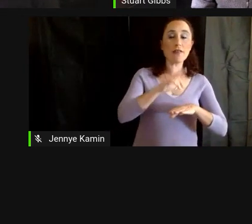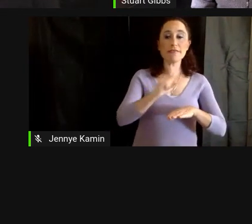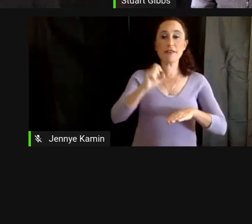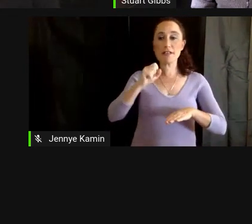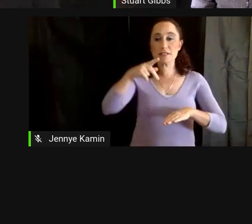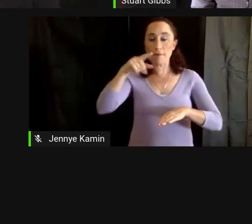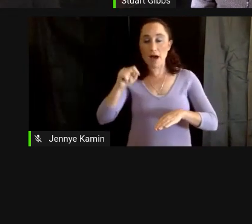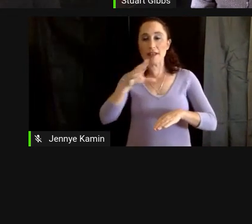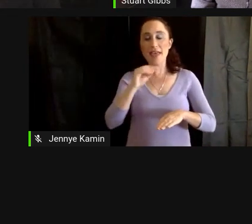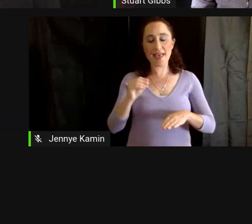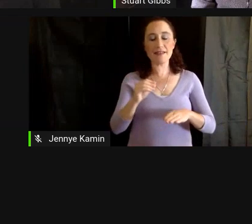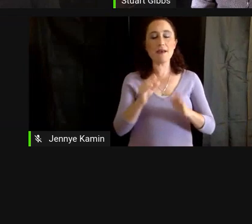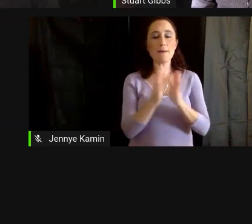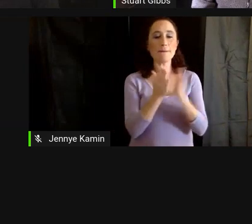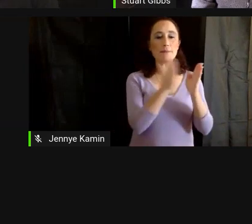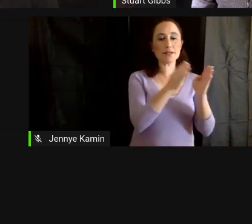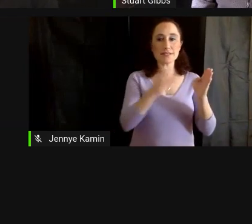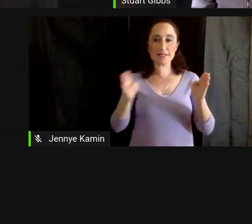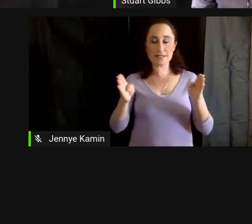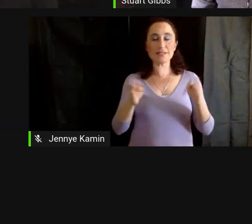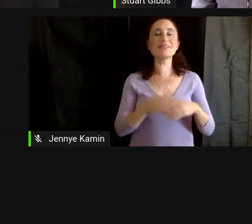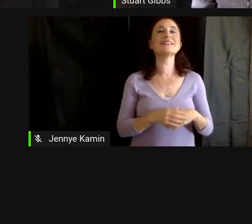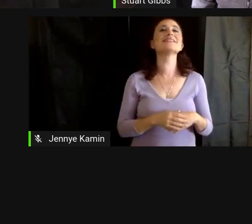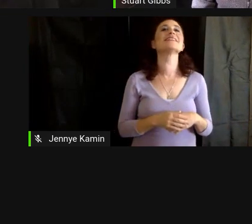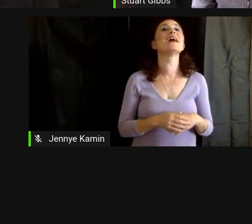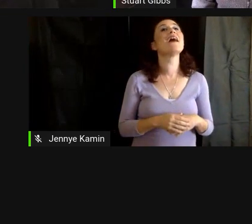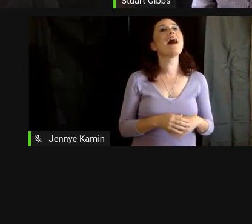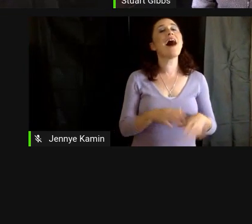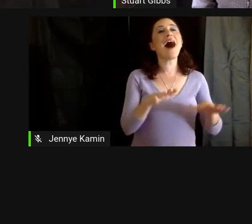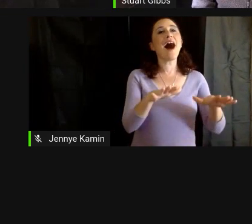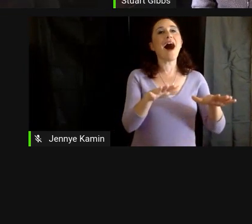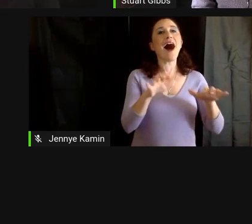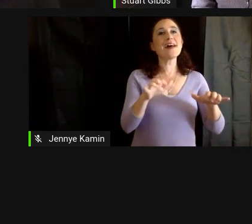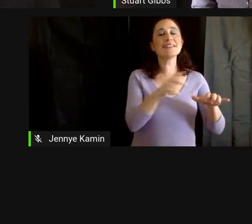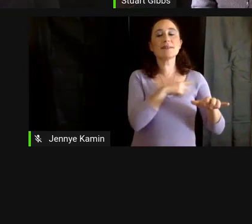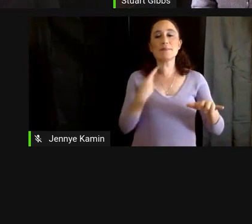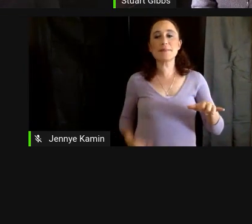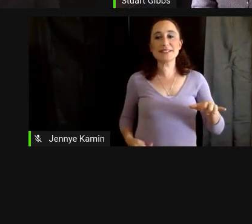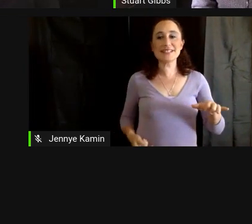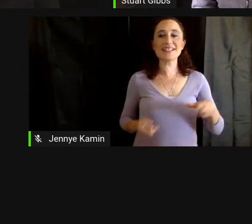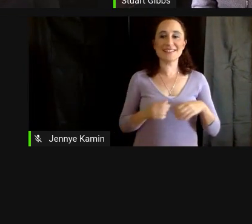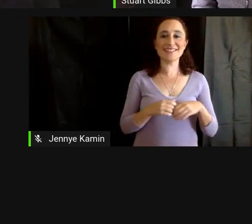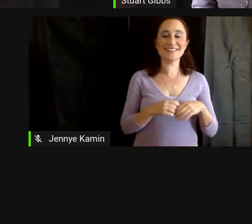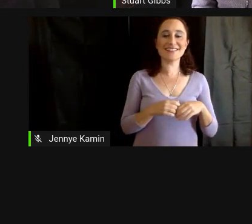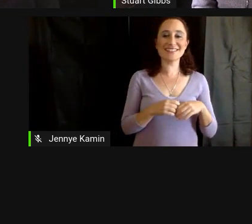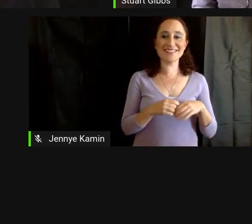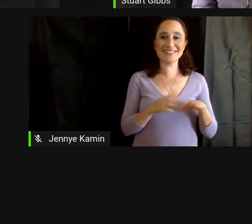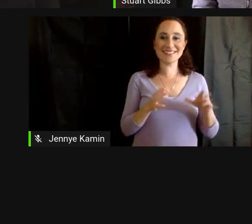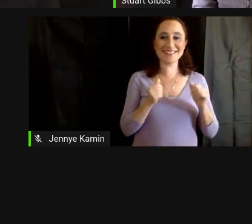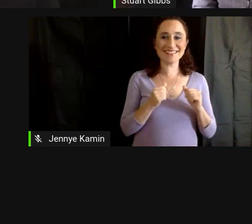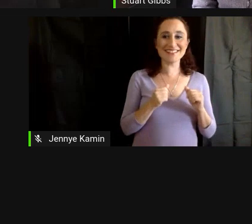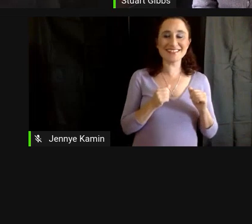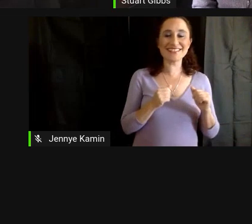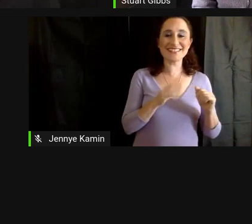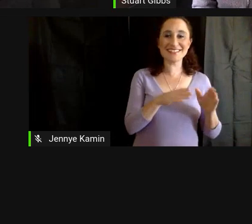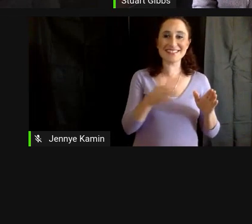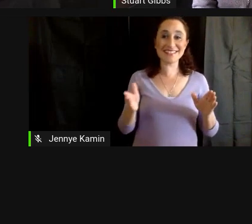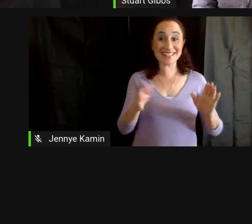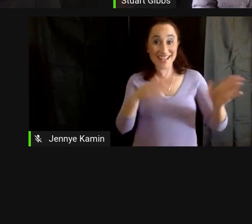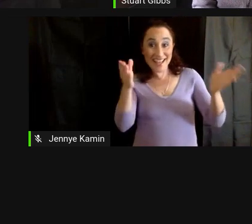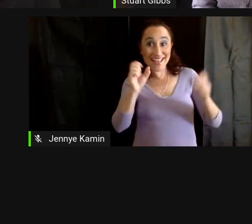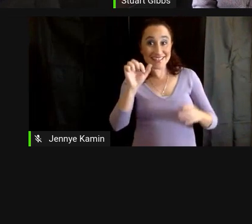Princess. And Sarah, do you want to go next to introduce yourself? My seven-year-old just walked in, obviously. That's okay.